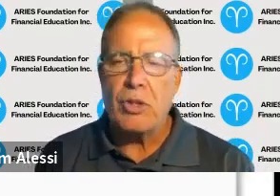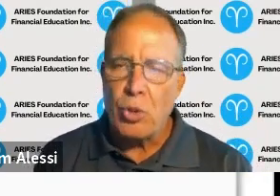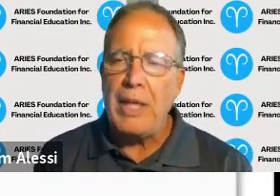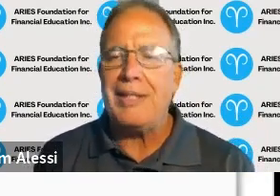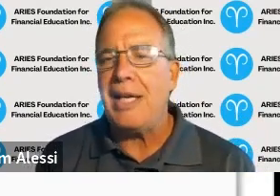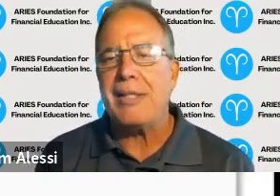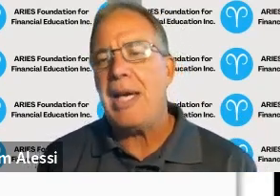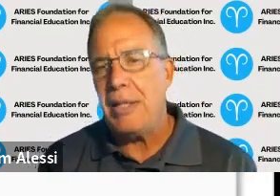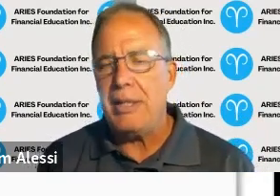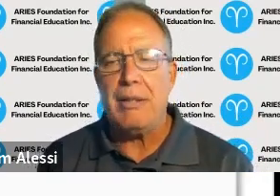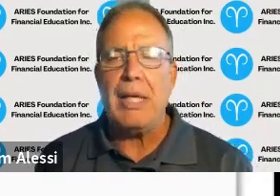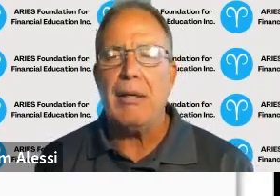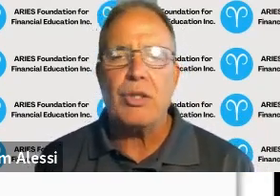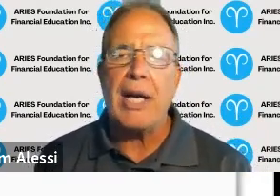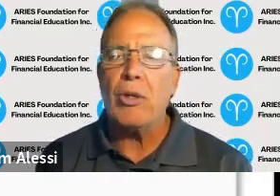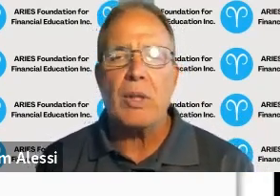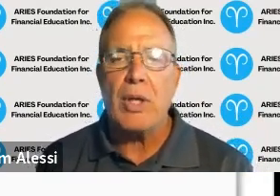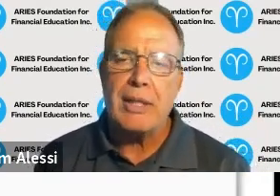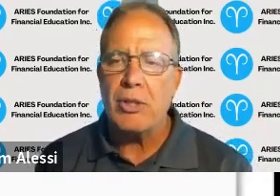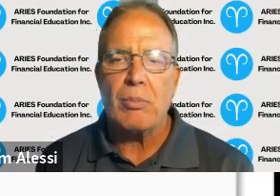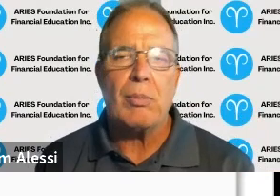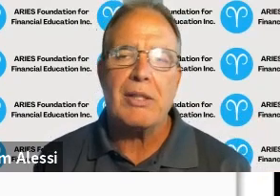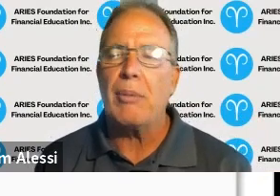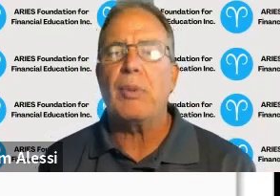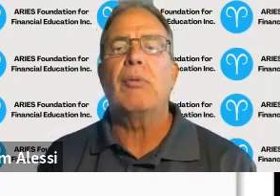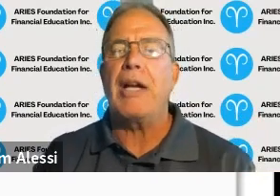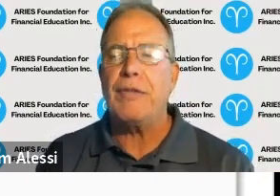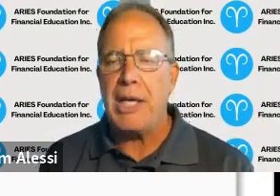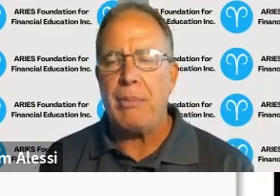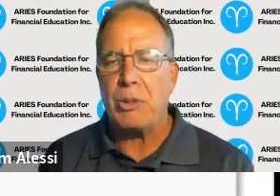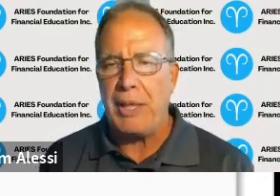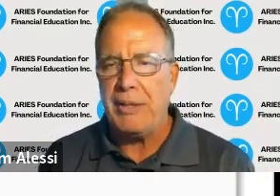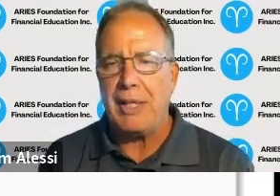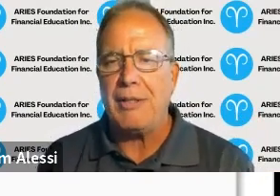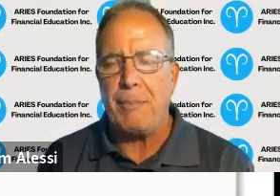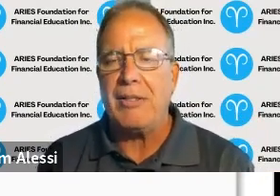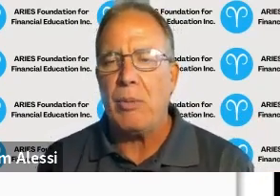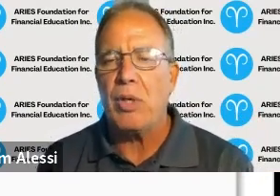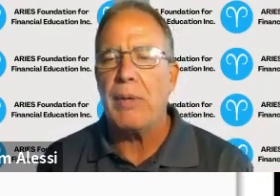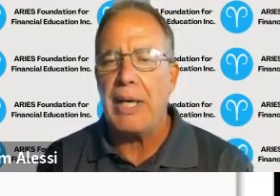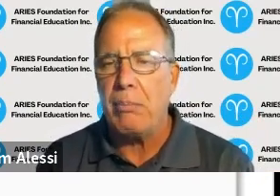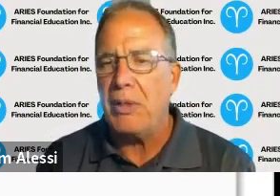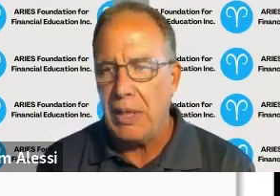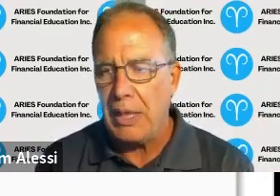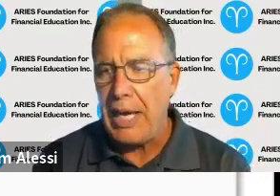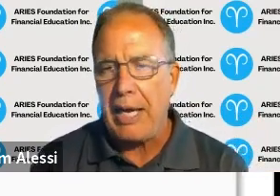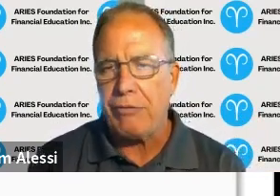can see the screen says, hey, a child with autism ends up, lifetime expenses ends up being somewhere